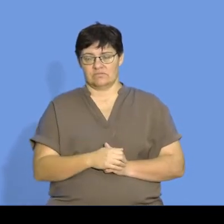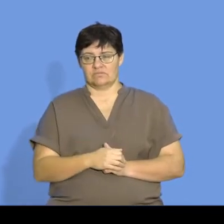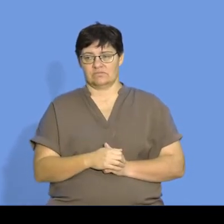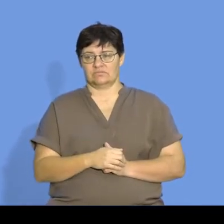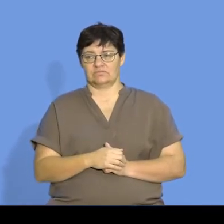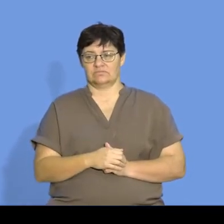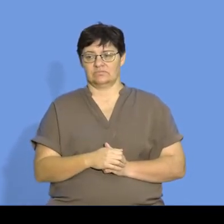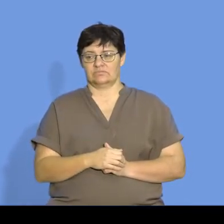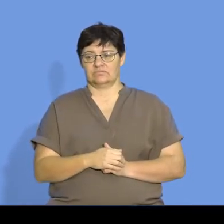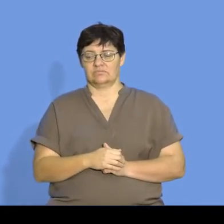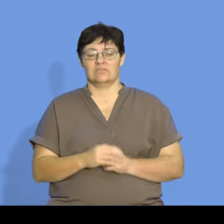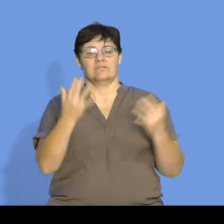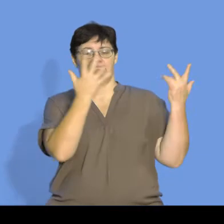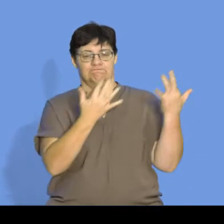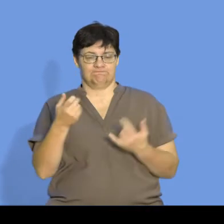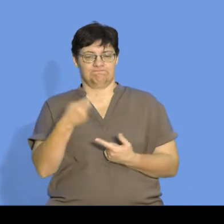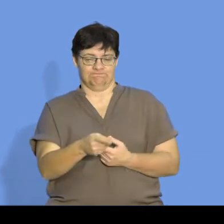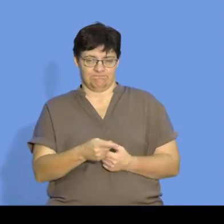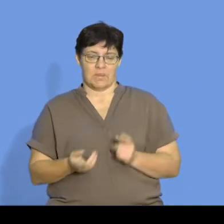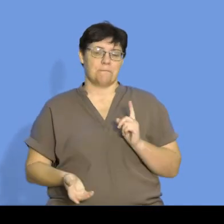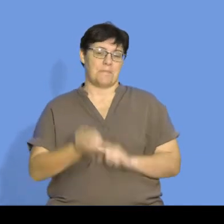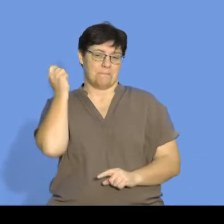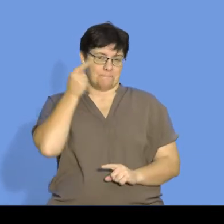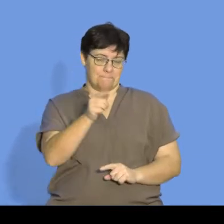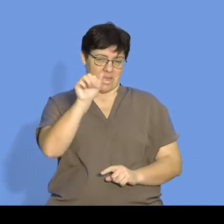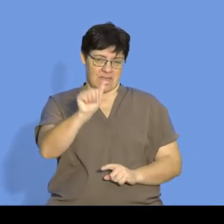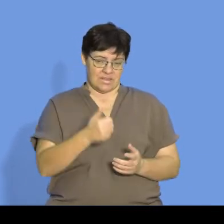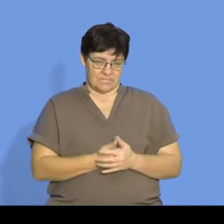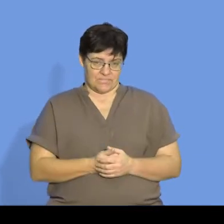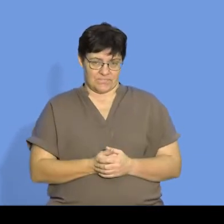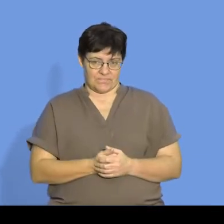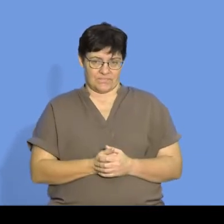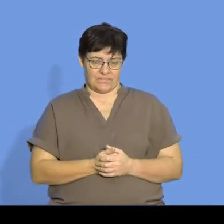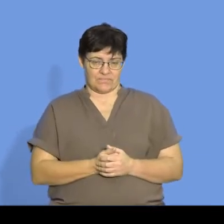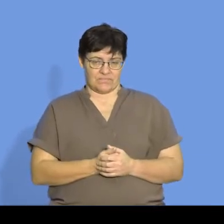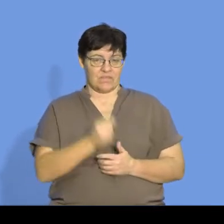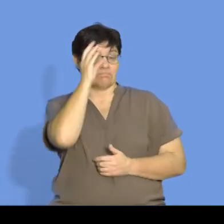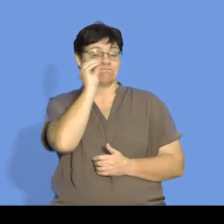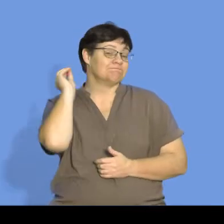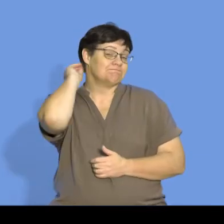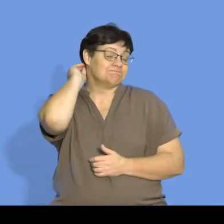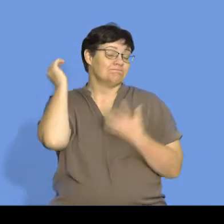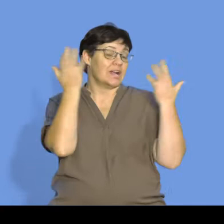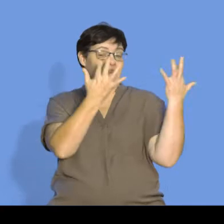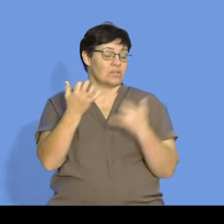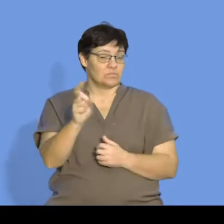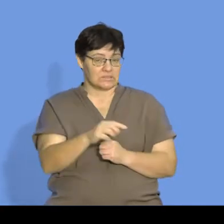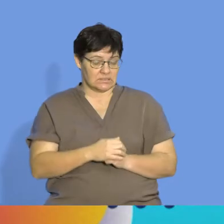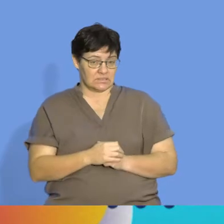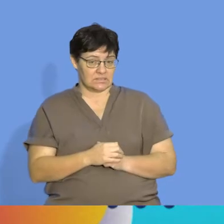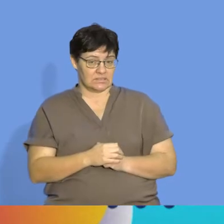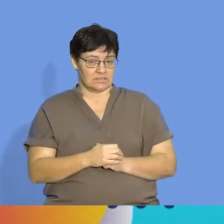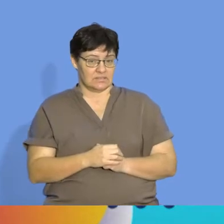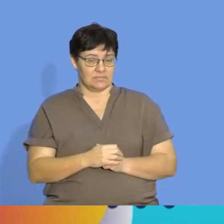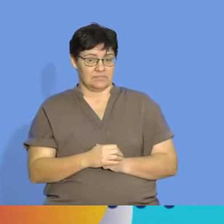48,450. And there's your calculation as to how you calculated A. So what do you remember from this calculation is